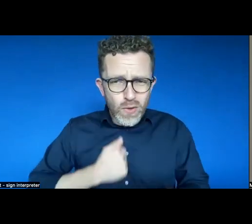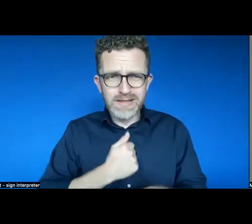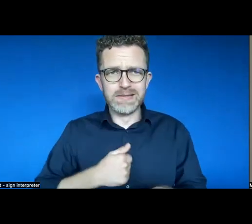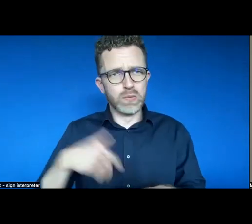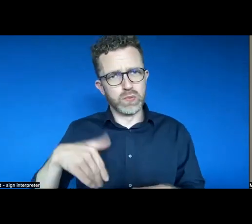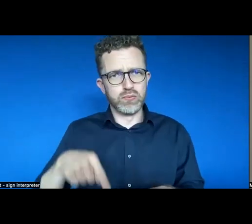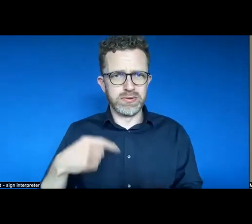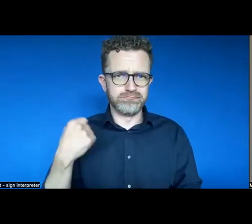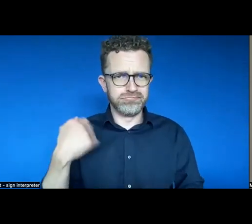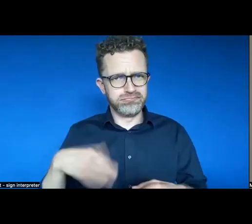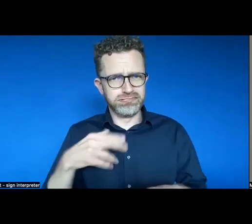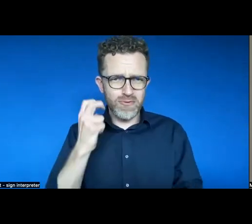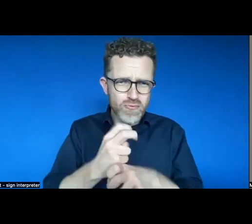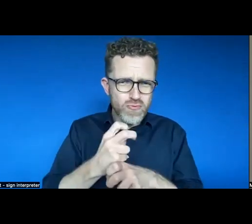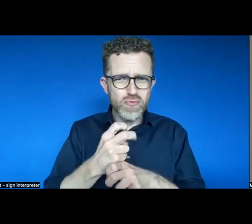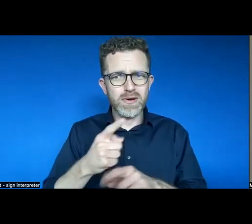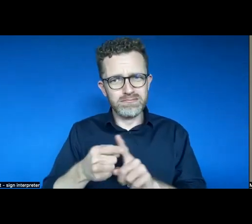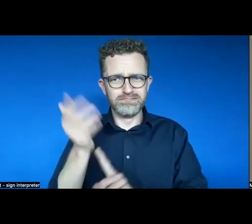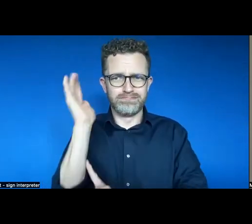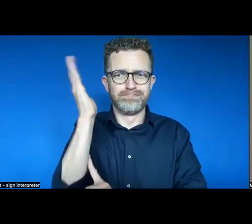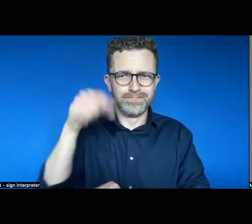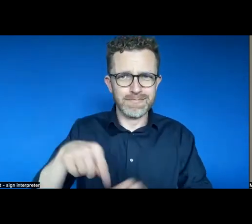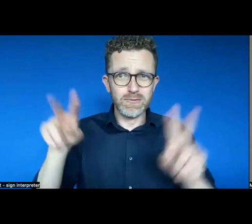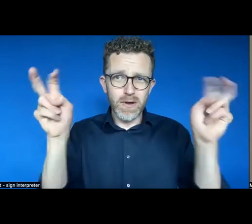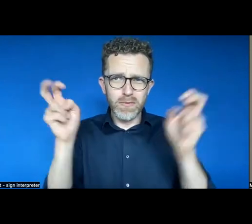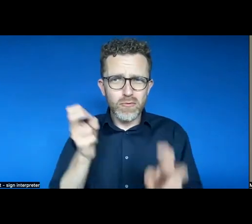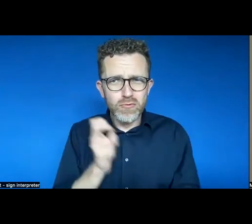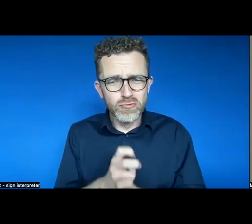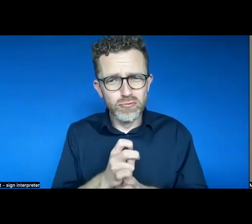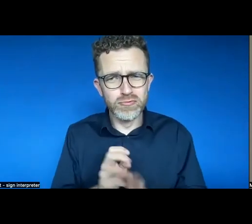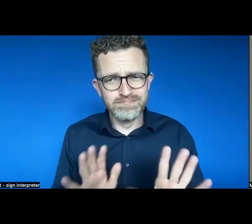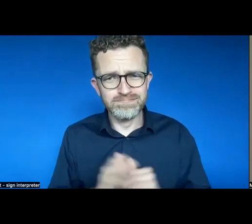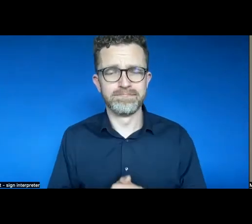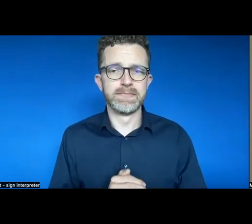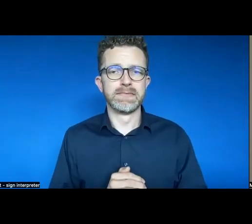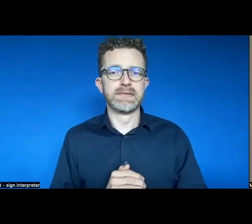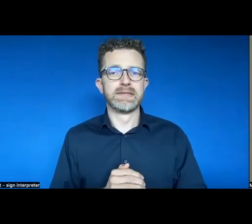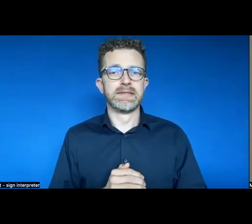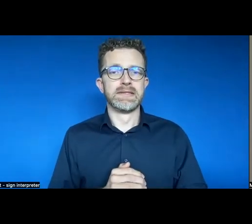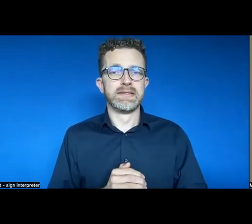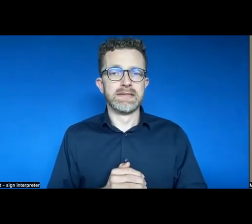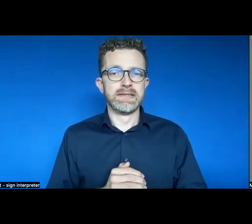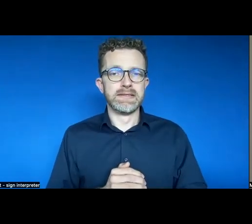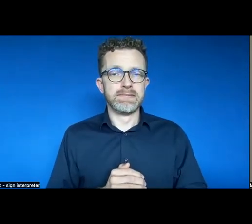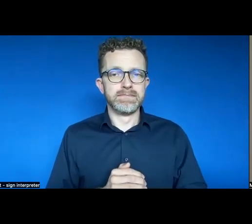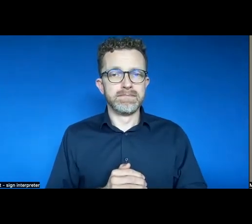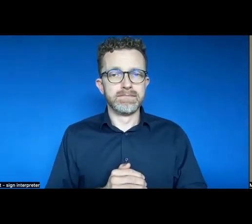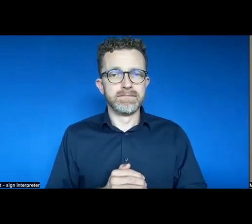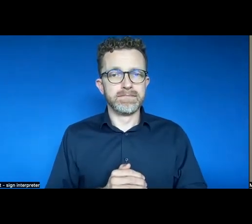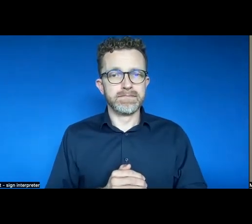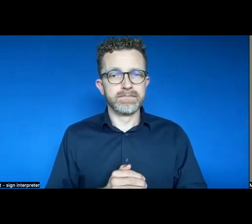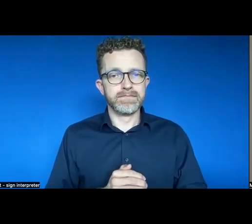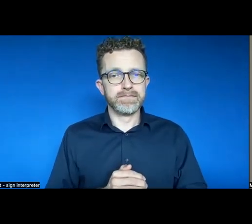So if I could help, if I could be